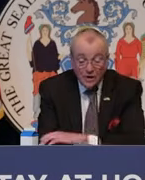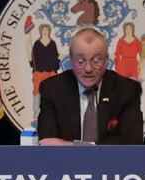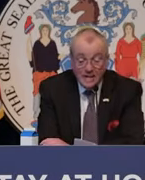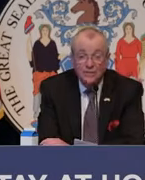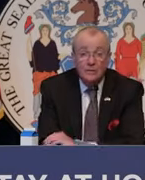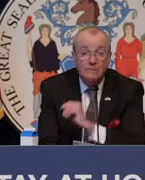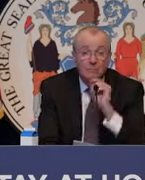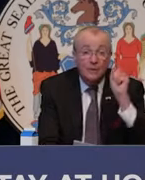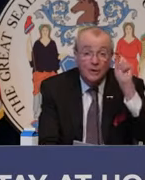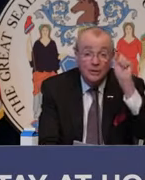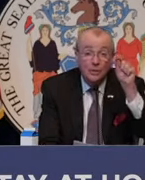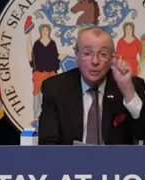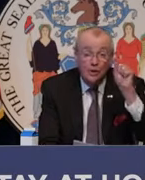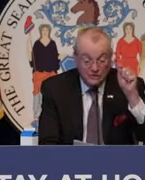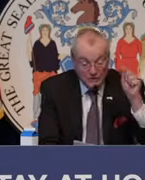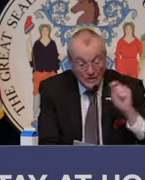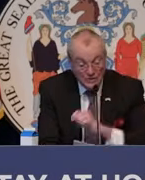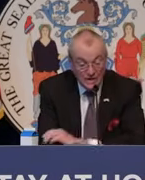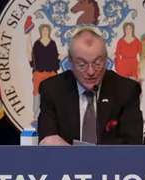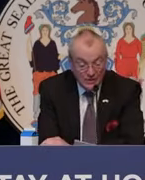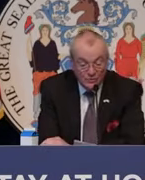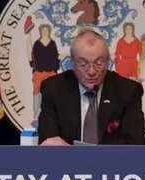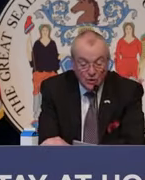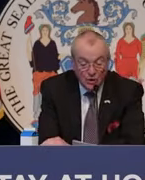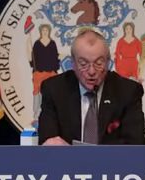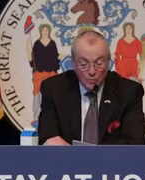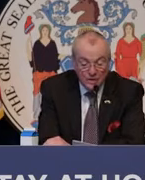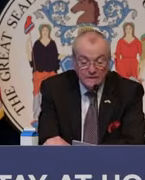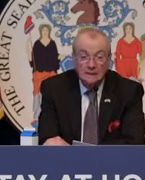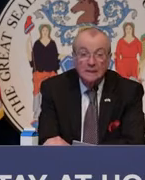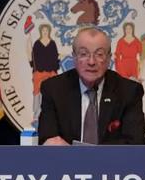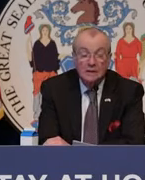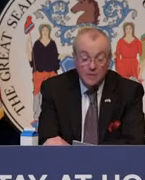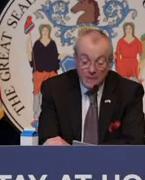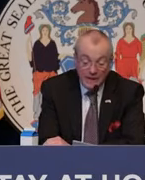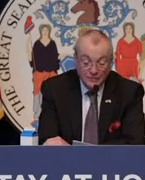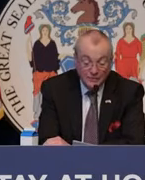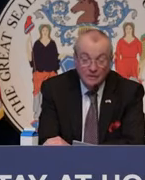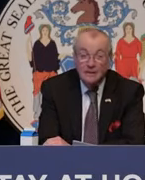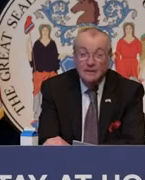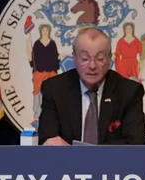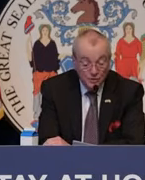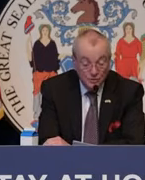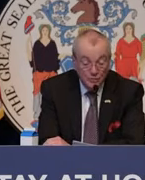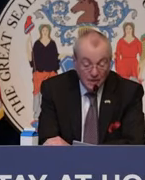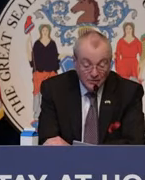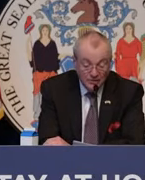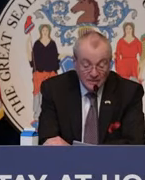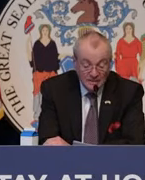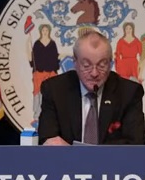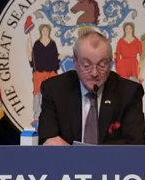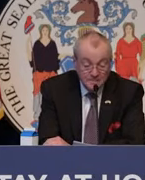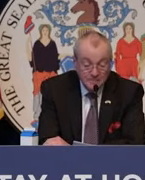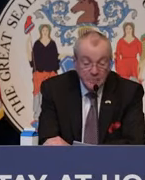give some hard dates, remember that you all did this out there through your hard work over the past nearly